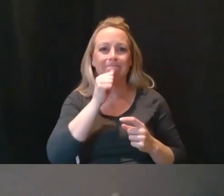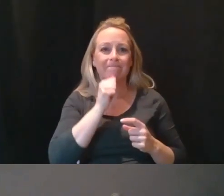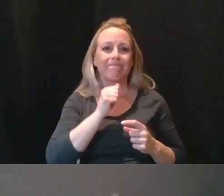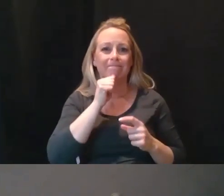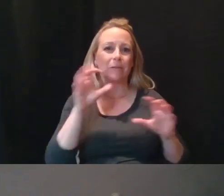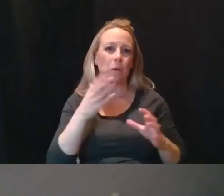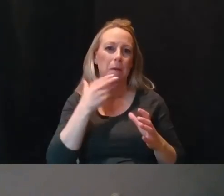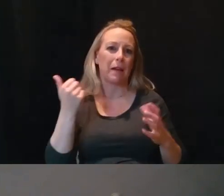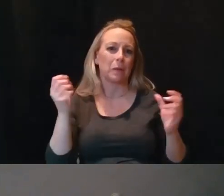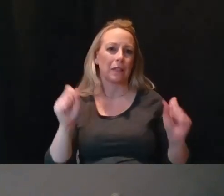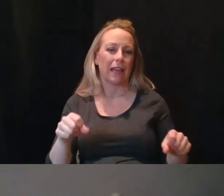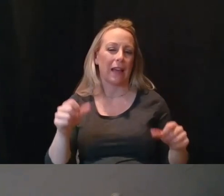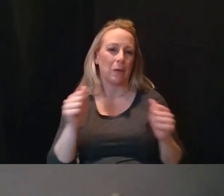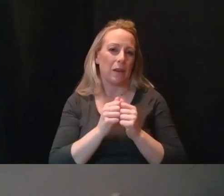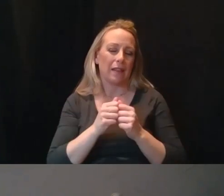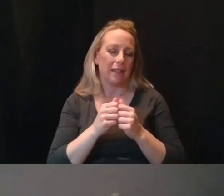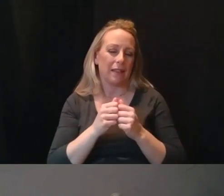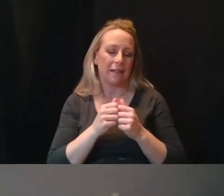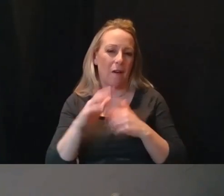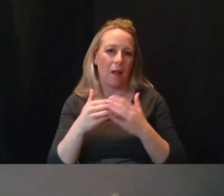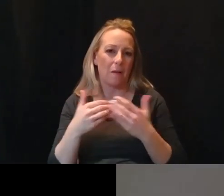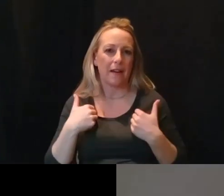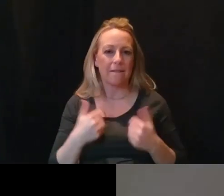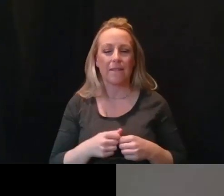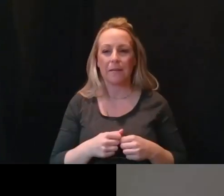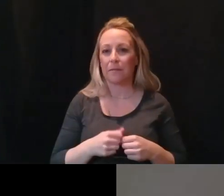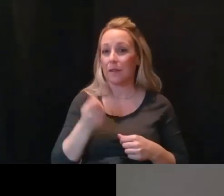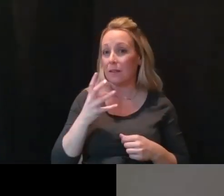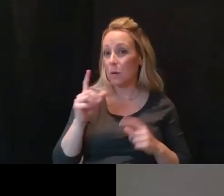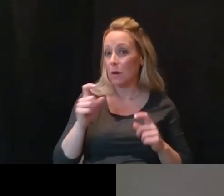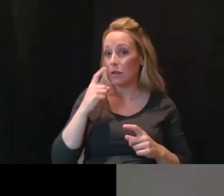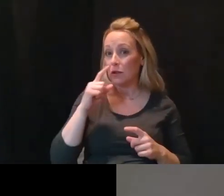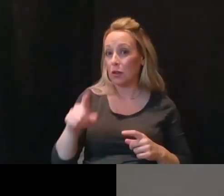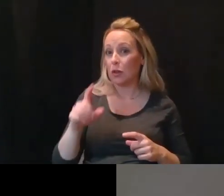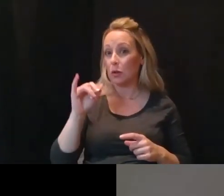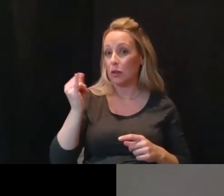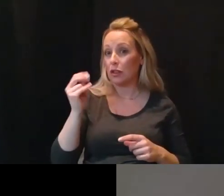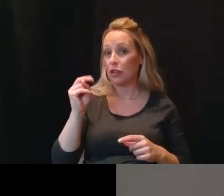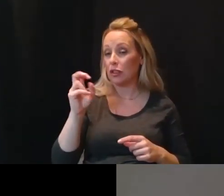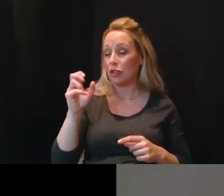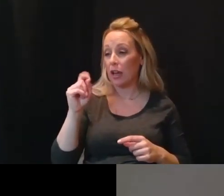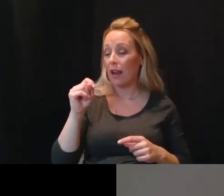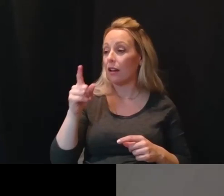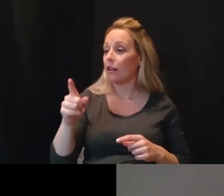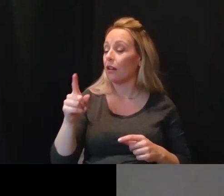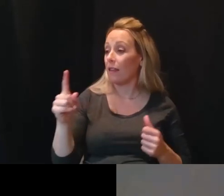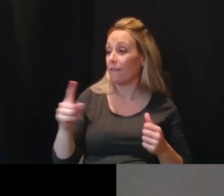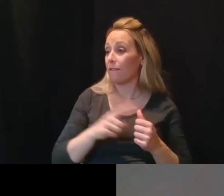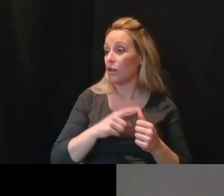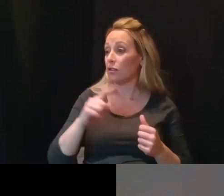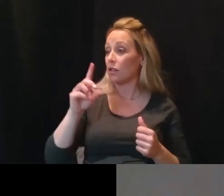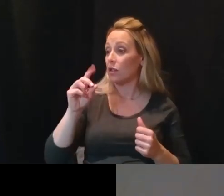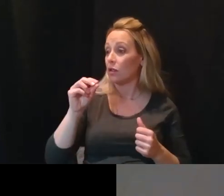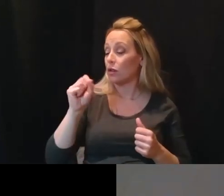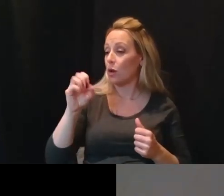got. Thanks, Ed. A couple questions for you, Janet. Can you give us a rough idea of first doses in Rock Island County,